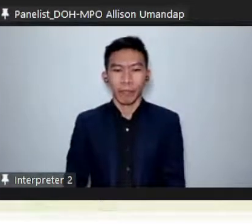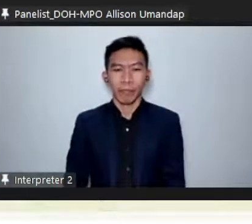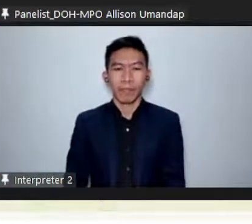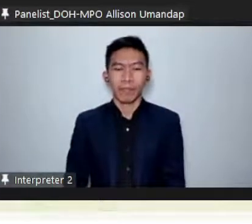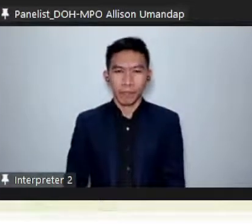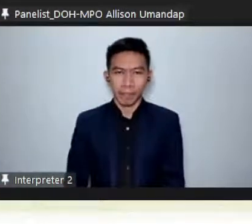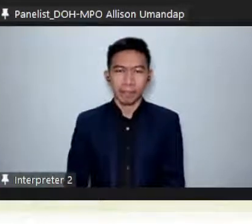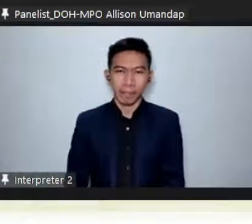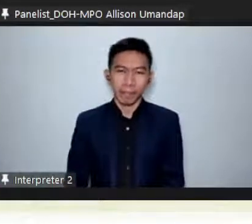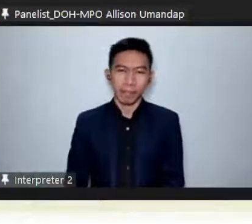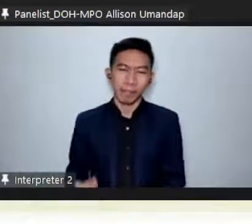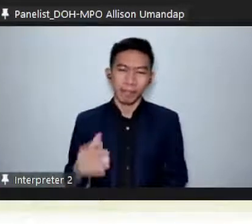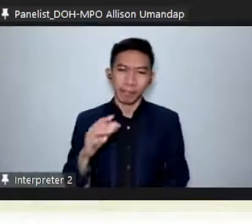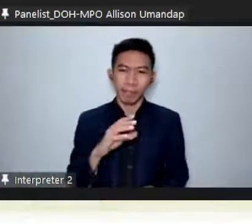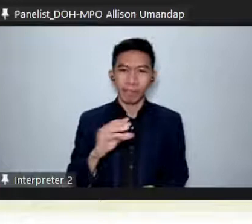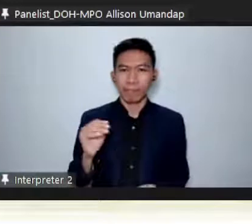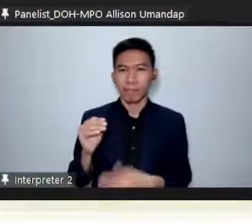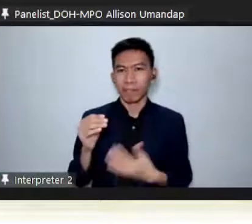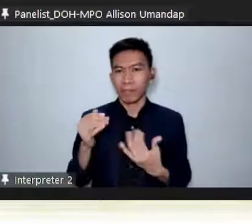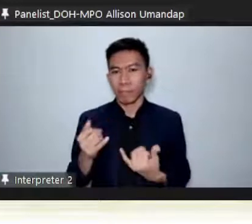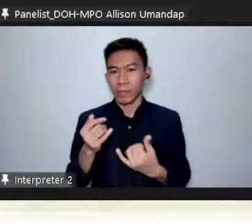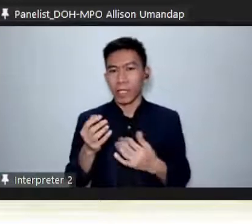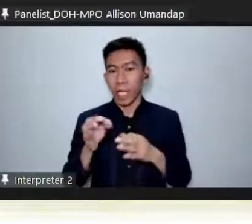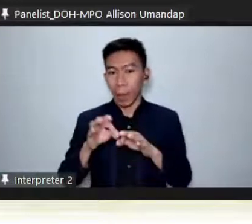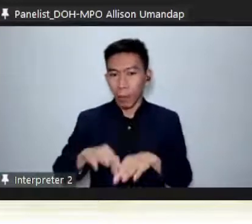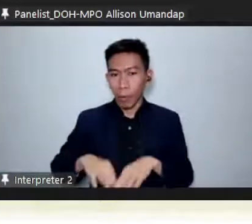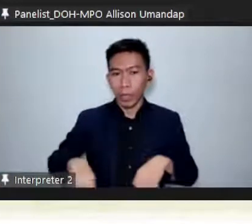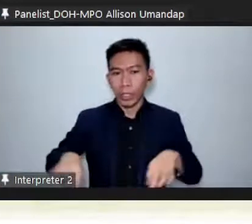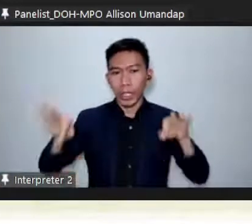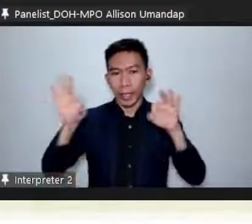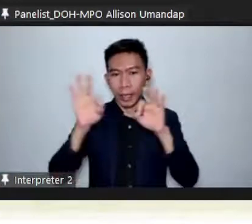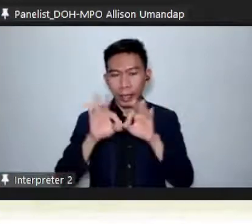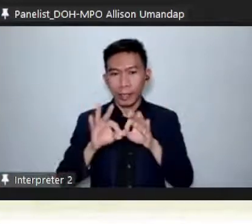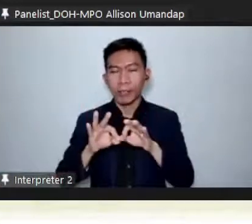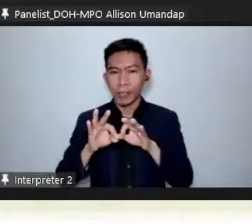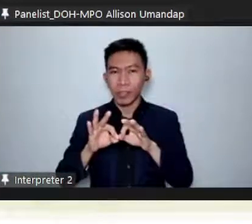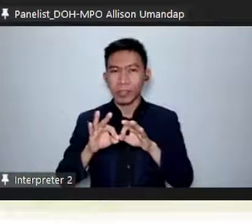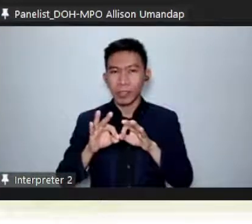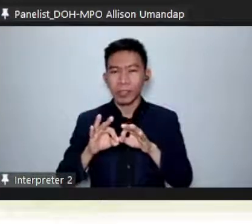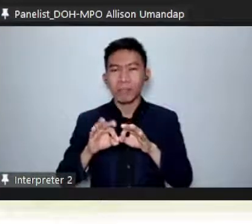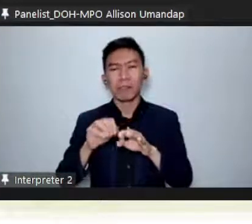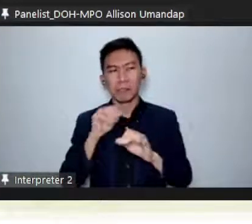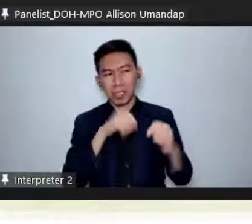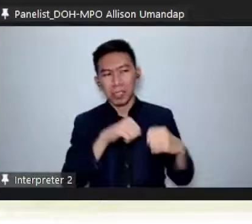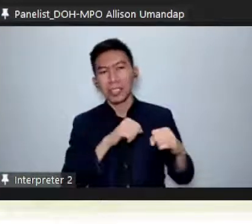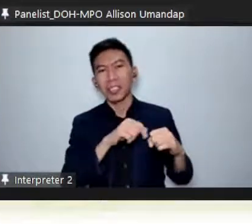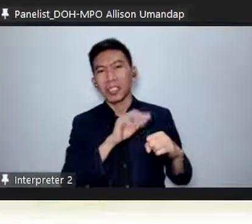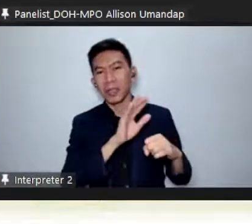said, it will also be critical. I do agree with the points raised